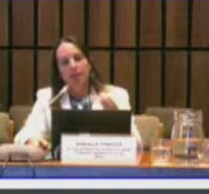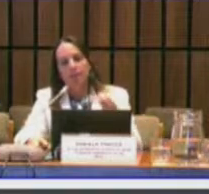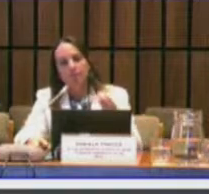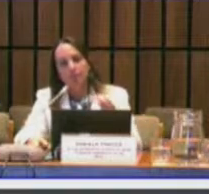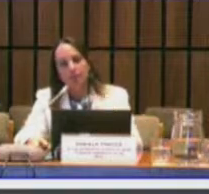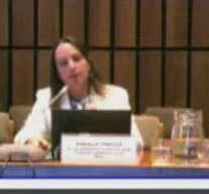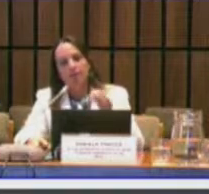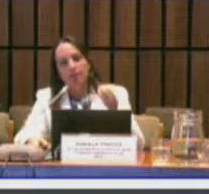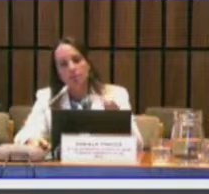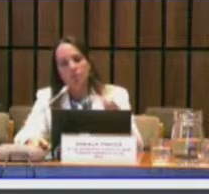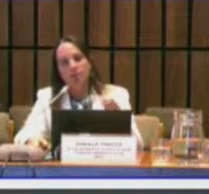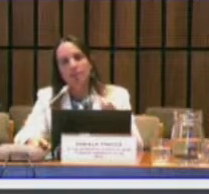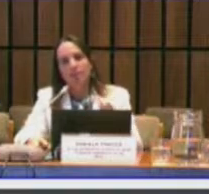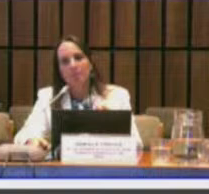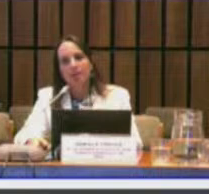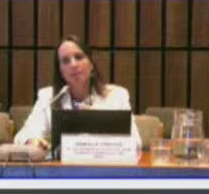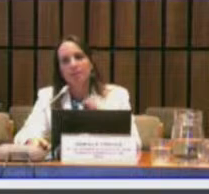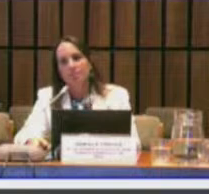we see here